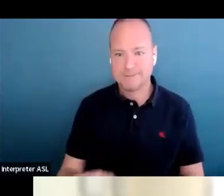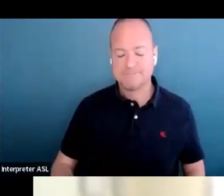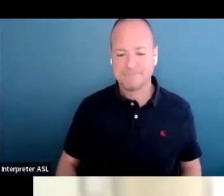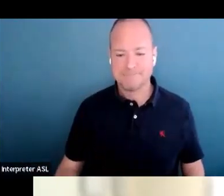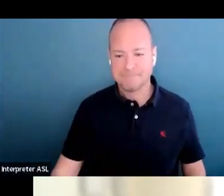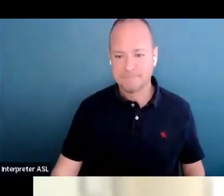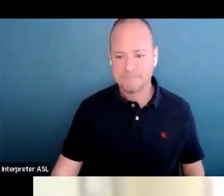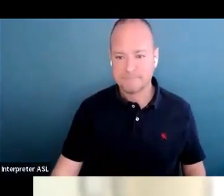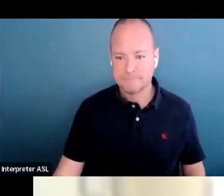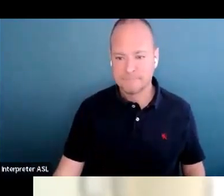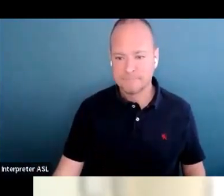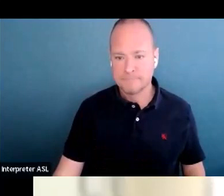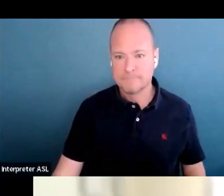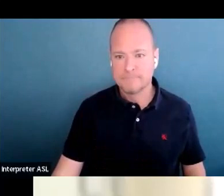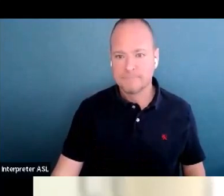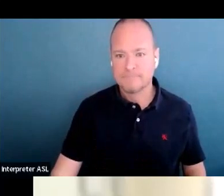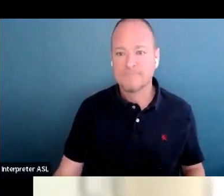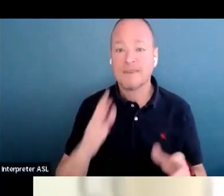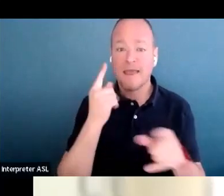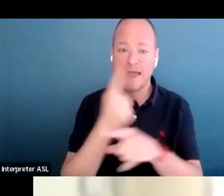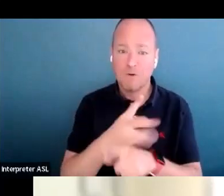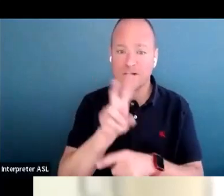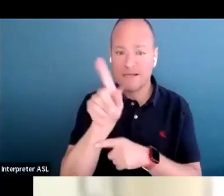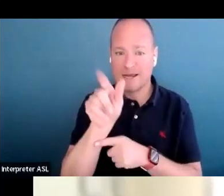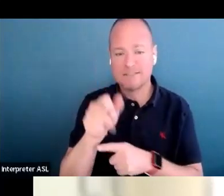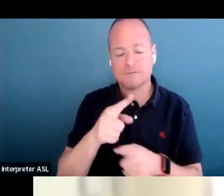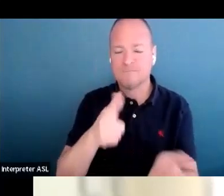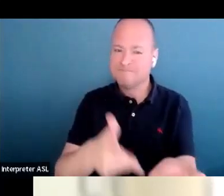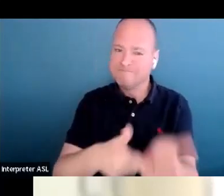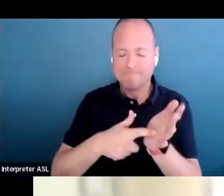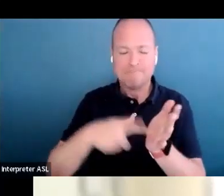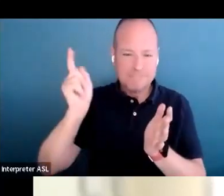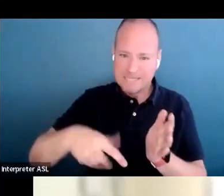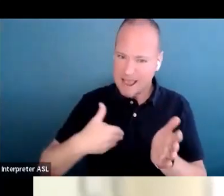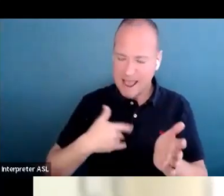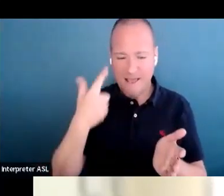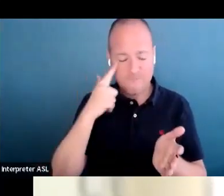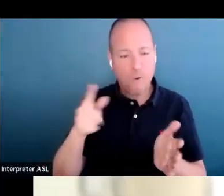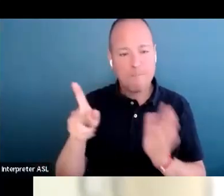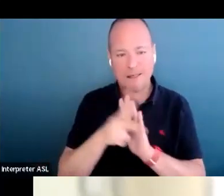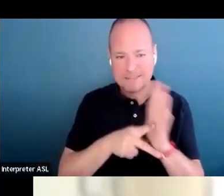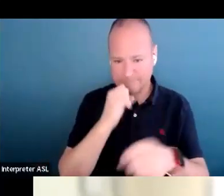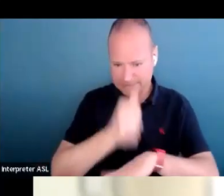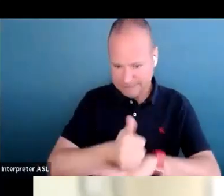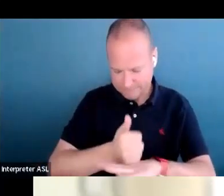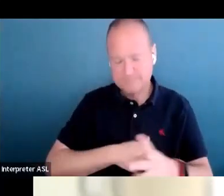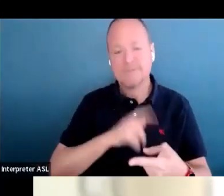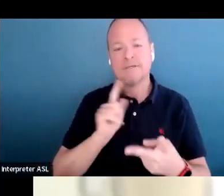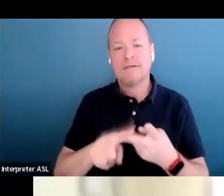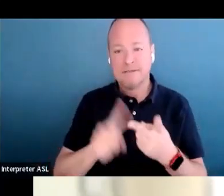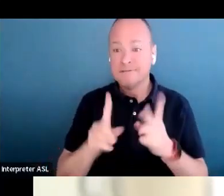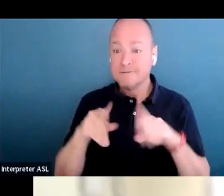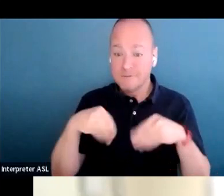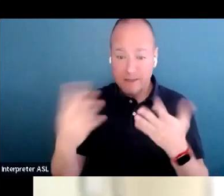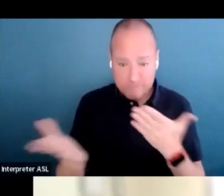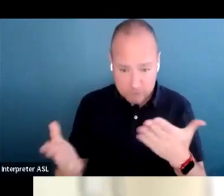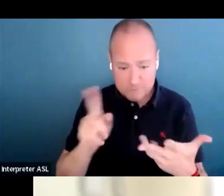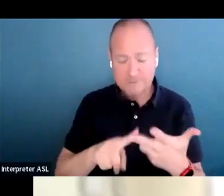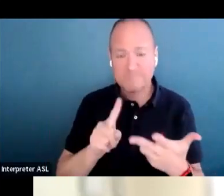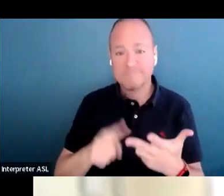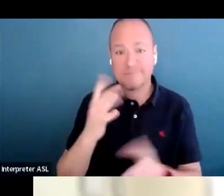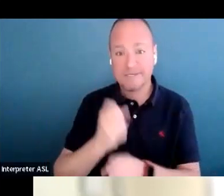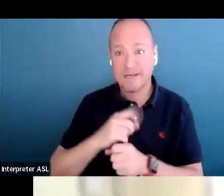Accurate data is essential for effective policymaking, service delivery, and government funding. As Mary Lou noted,